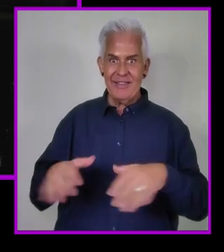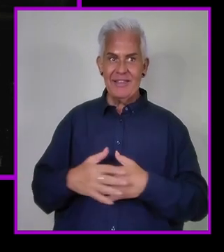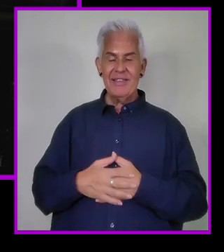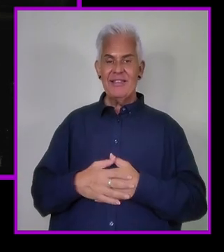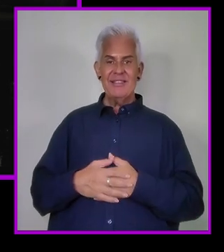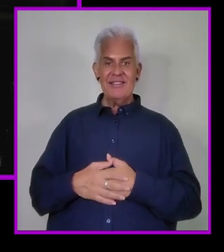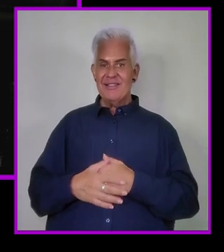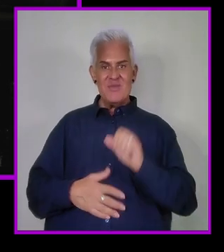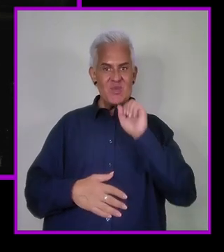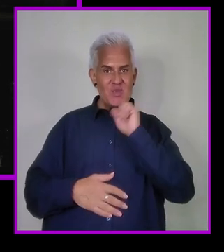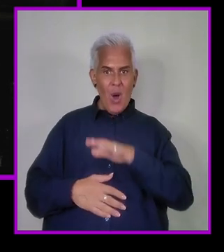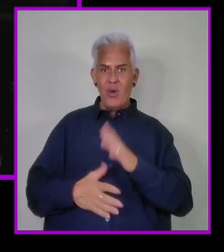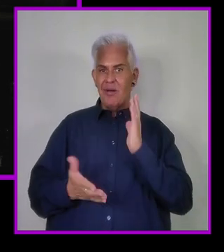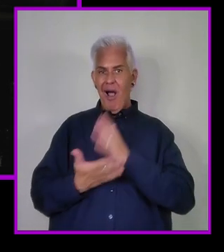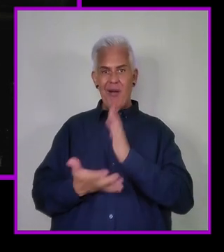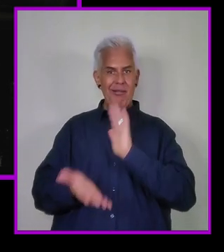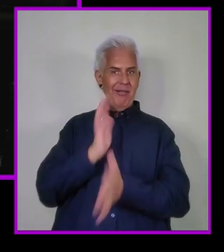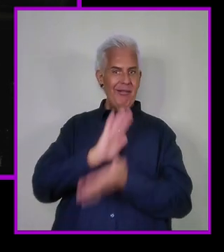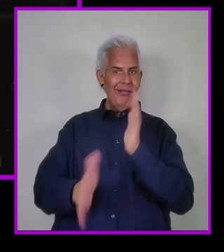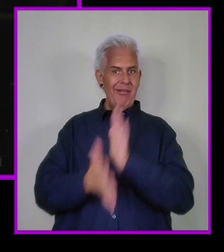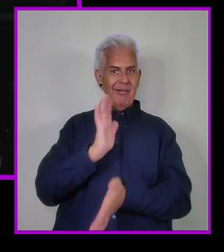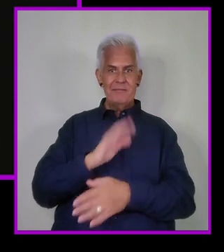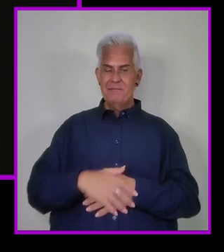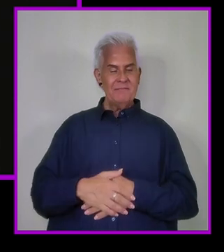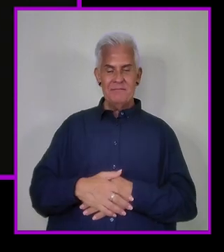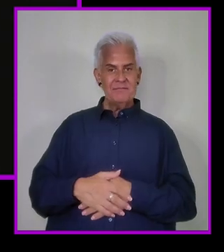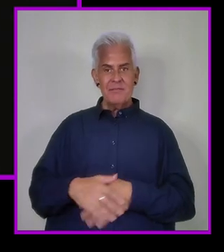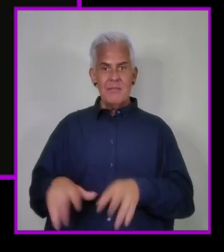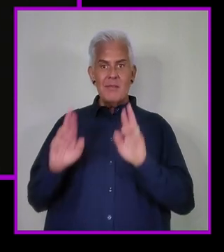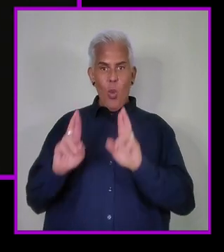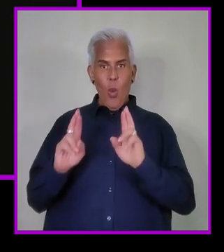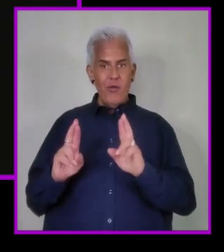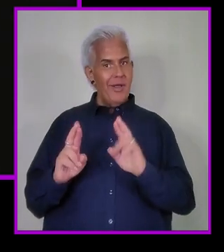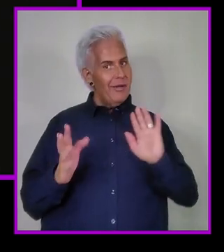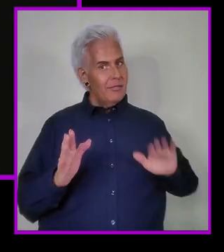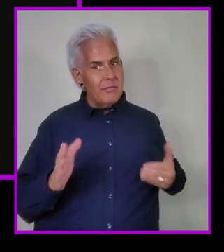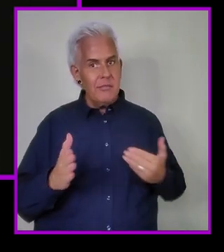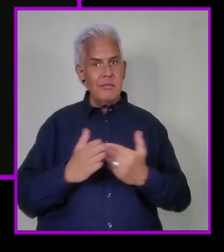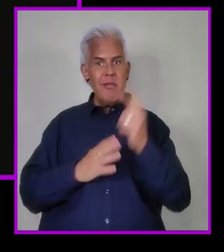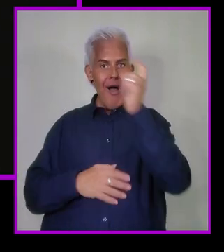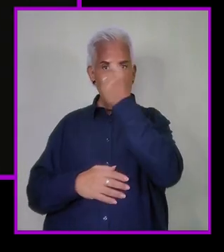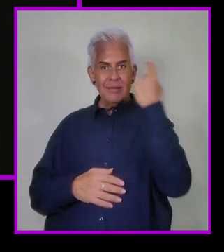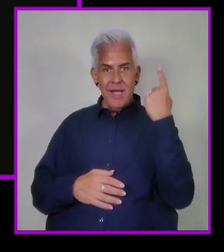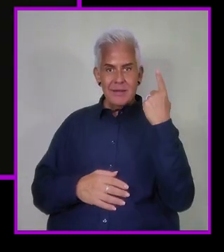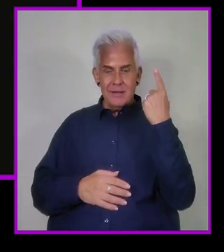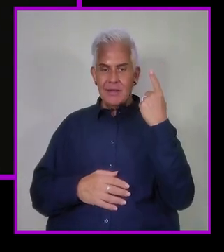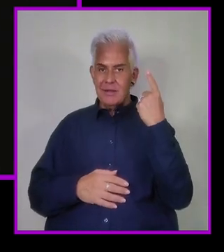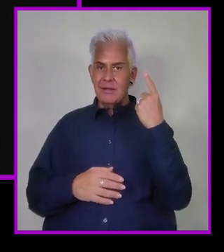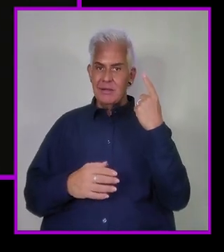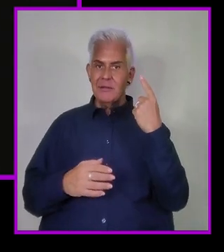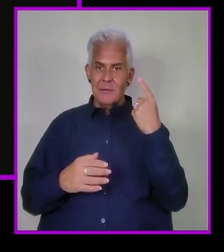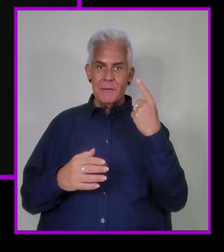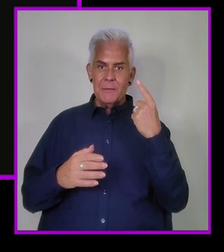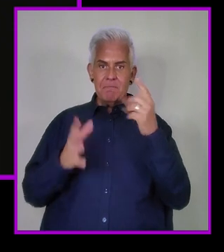be, it will never be completely done. It's just hopefully the understanding, the combined understanding of our industry